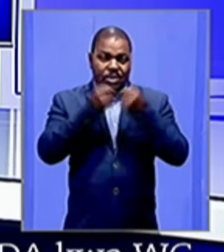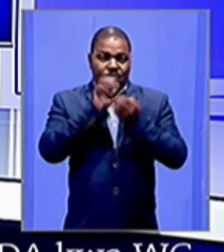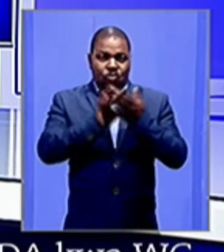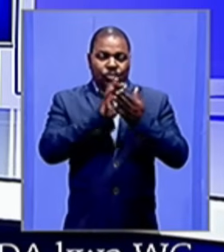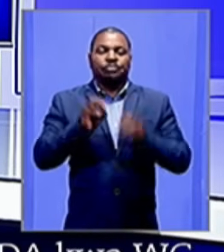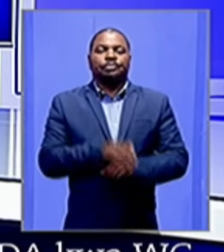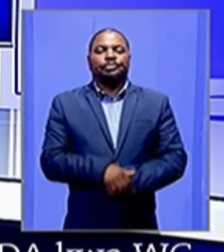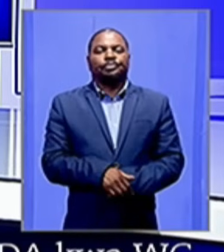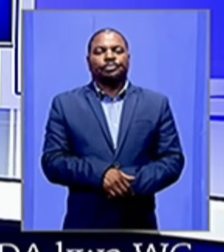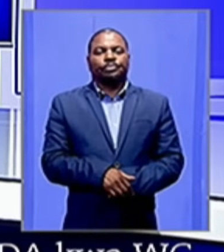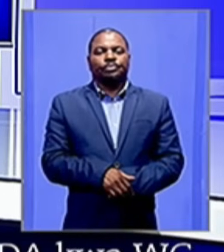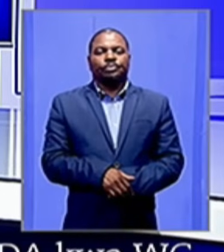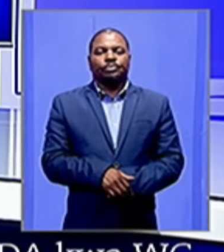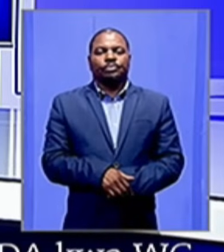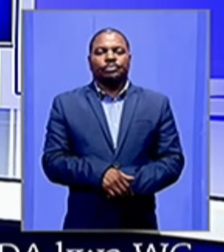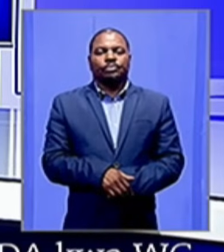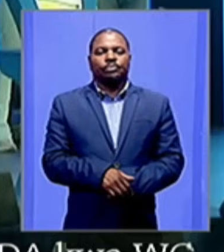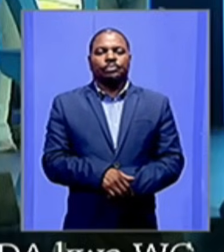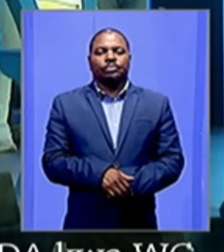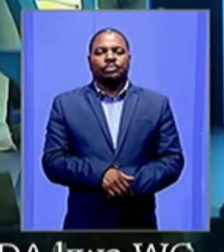mo nageng.